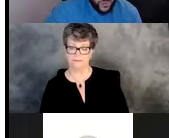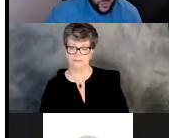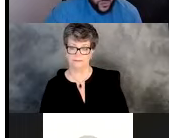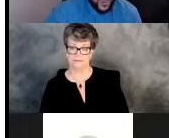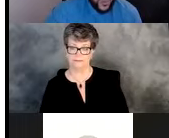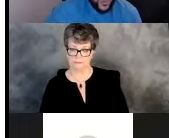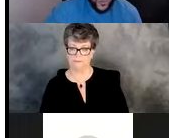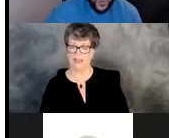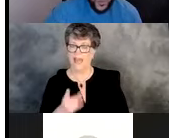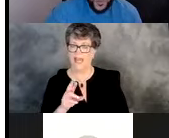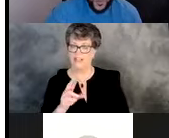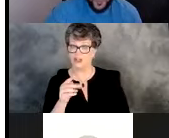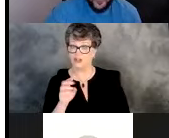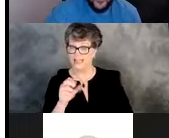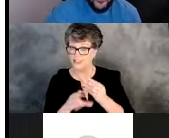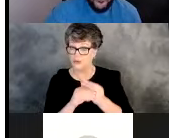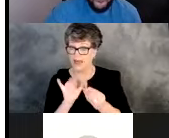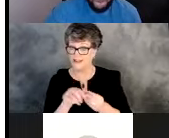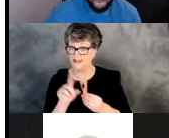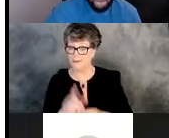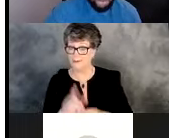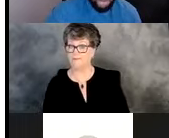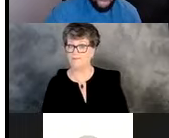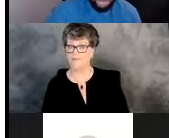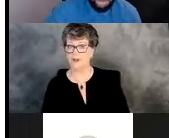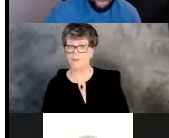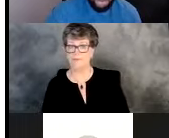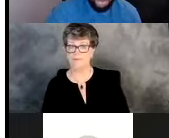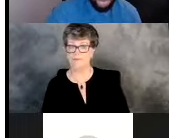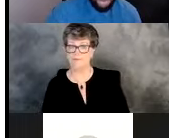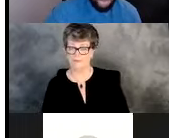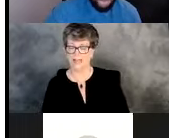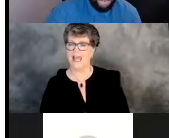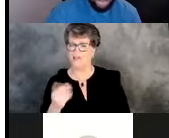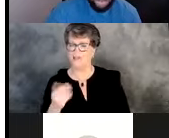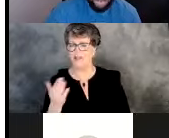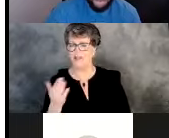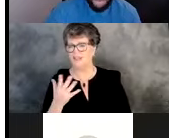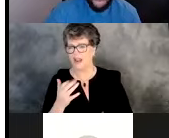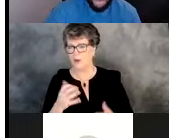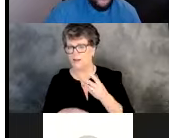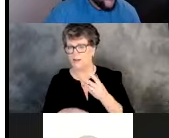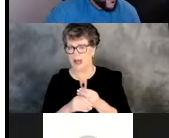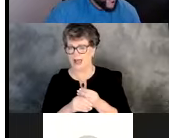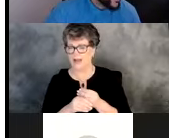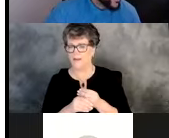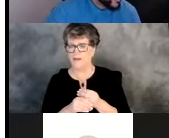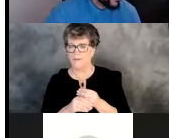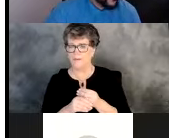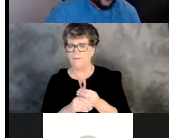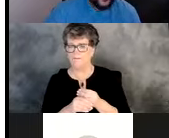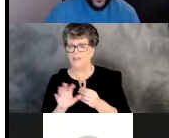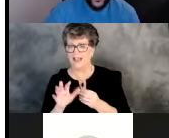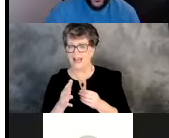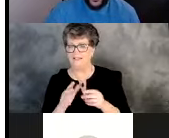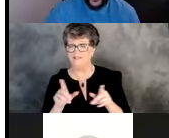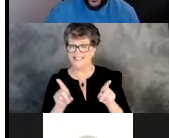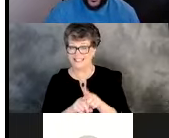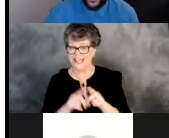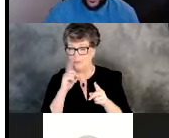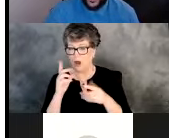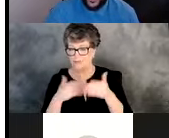And Dr. Gates, did you want to add to that? The only thing I was going to add was kind of the same thought process,